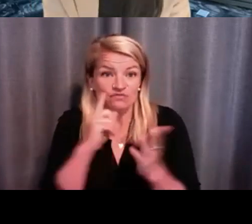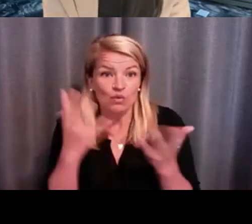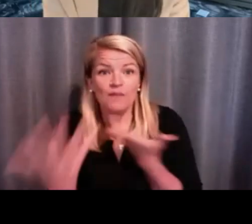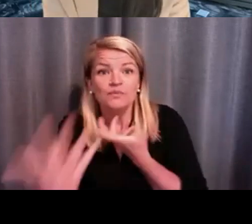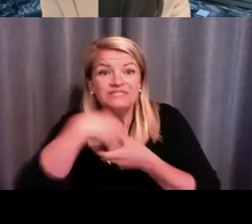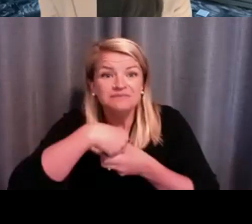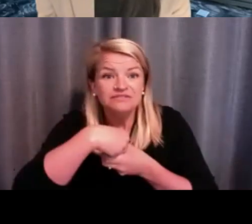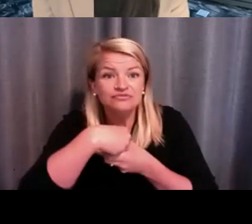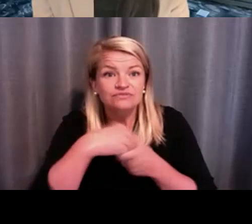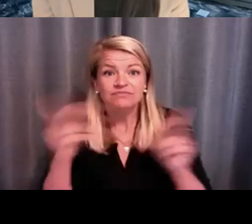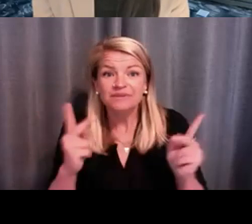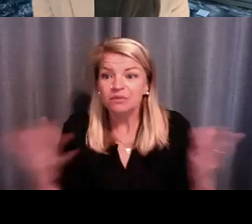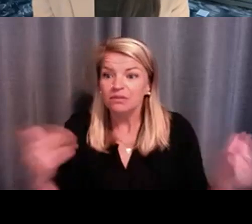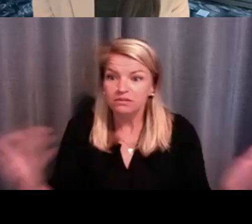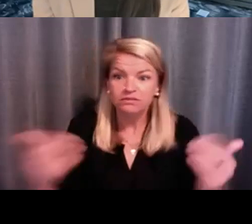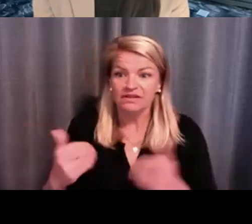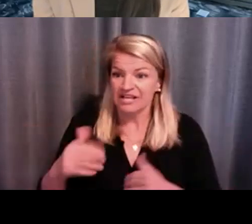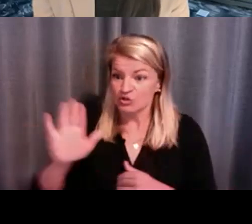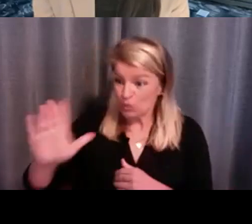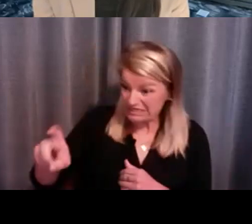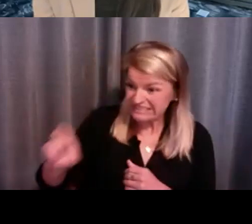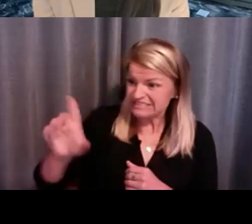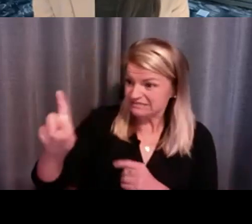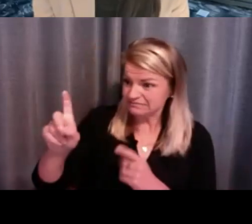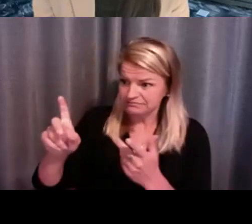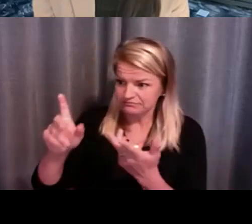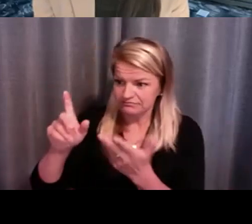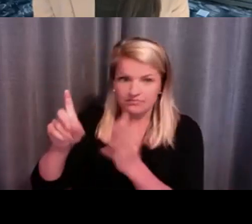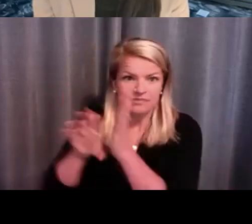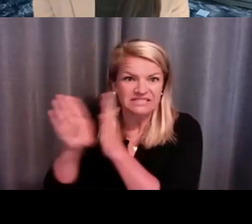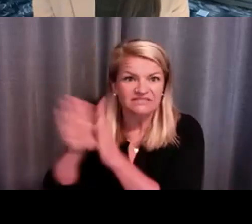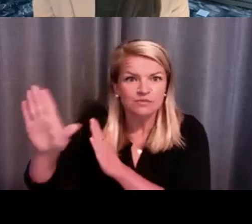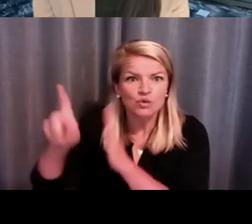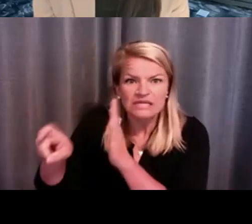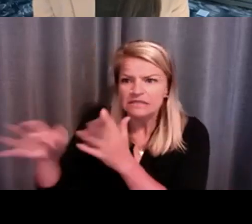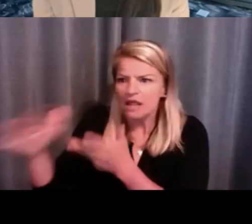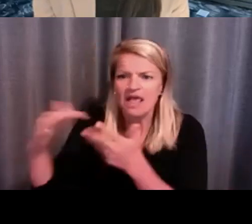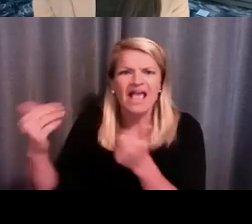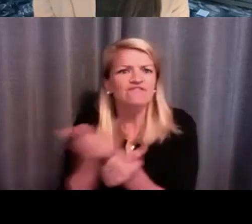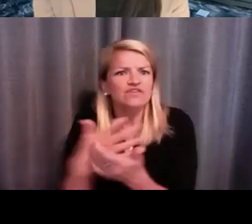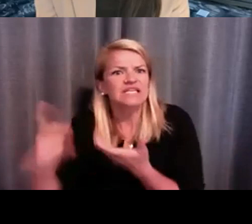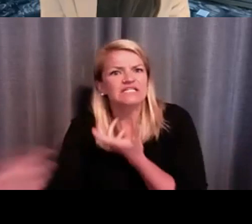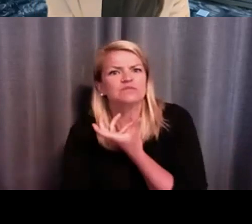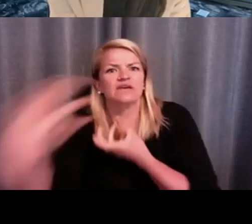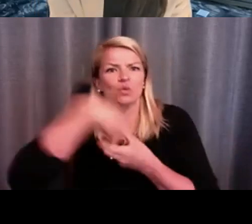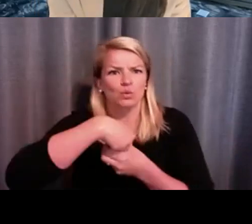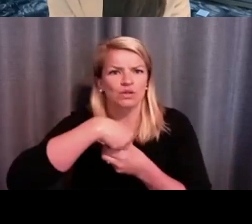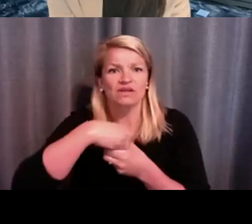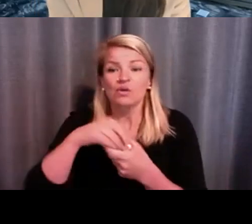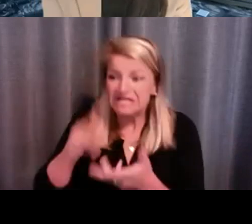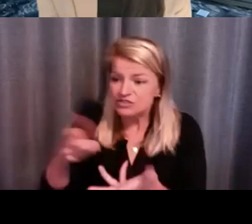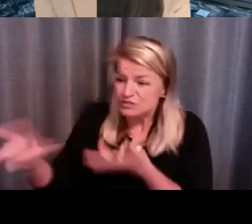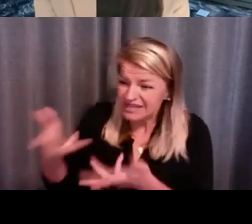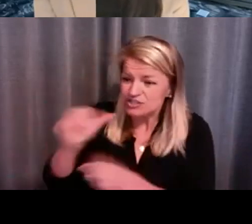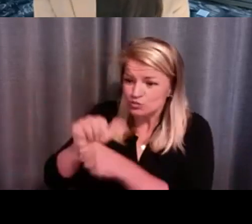including people whose needs are being developed in educational responses, and engaging them, coordinating and working with